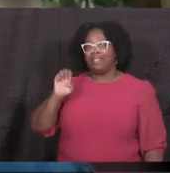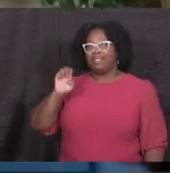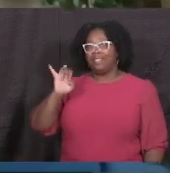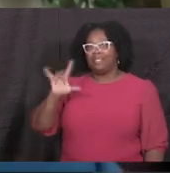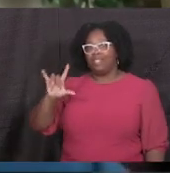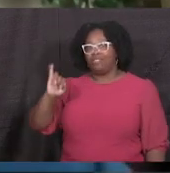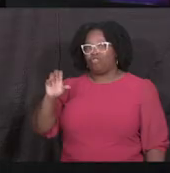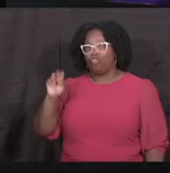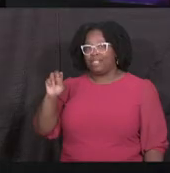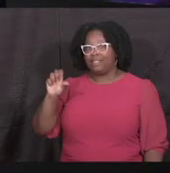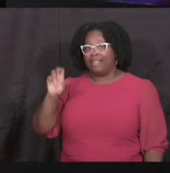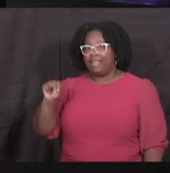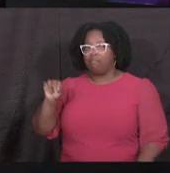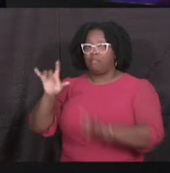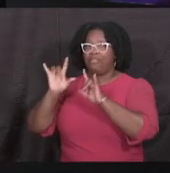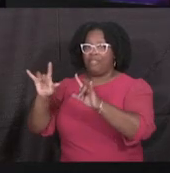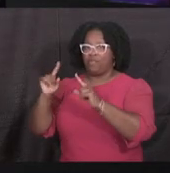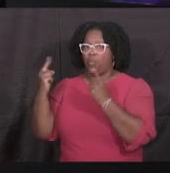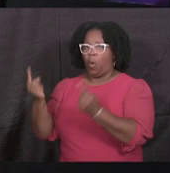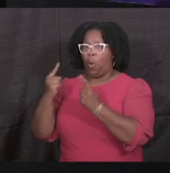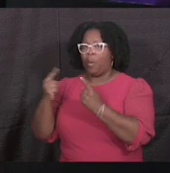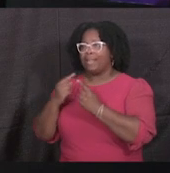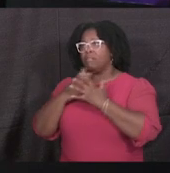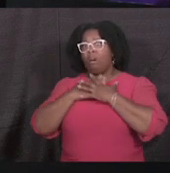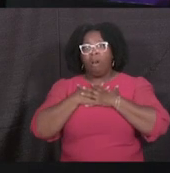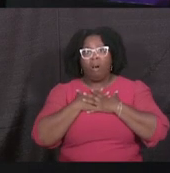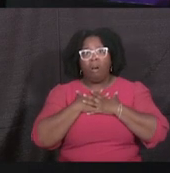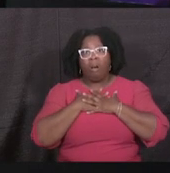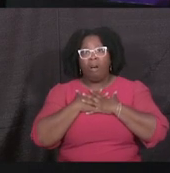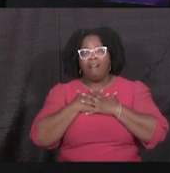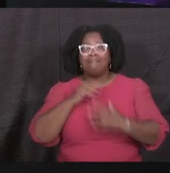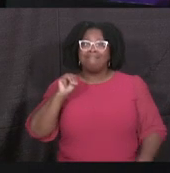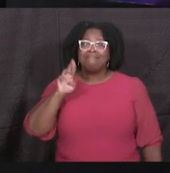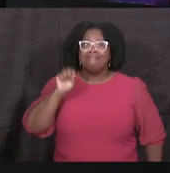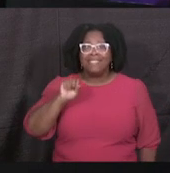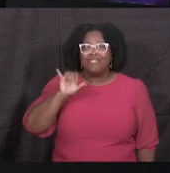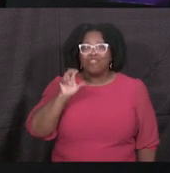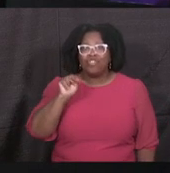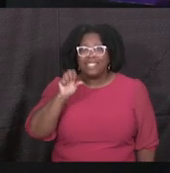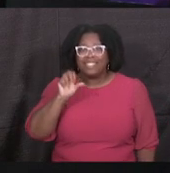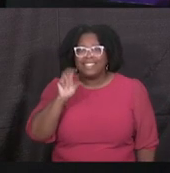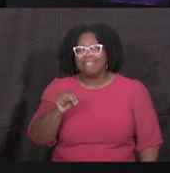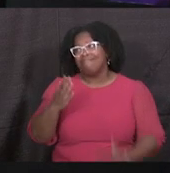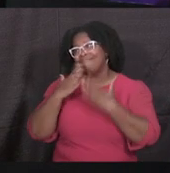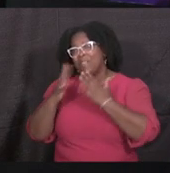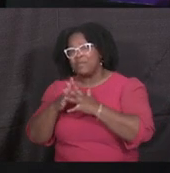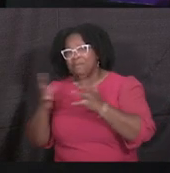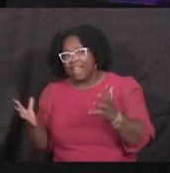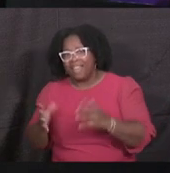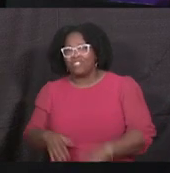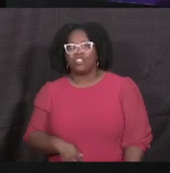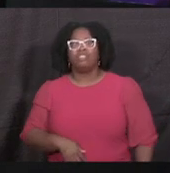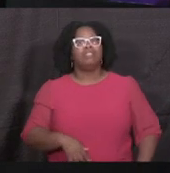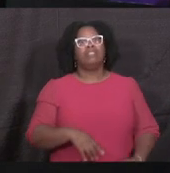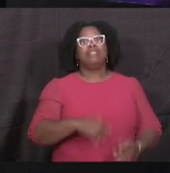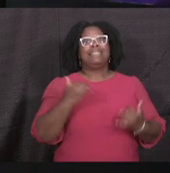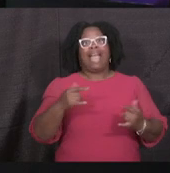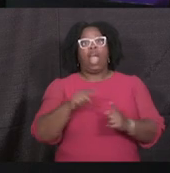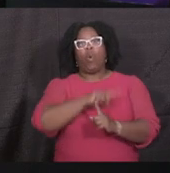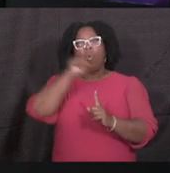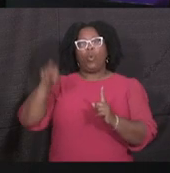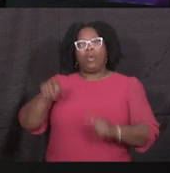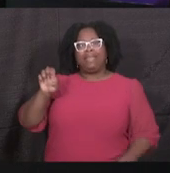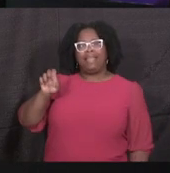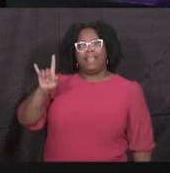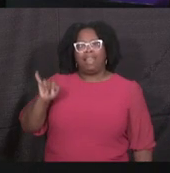always. Oh, I love that. A shout out to Mrs. Jensen. Thank you so much. Eli, back to you. You know, would love to hear a little bit